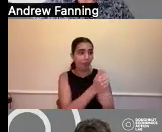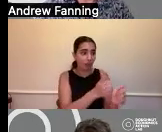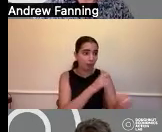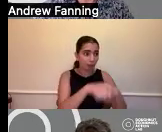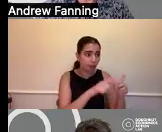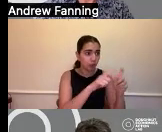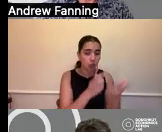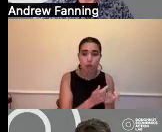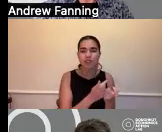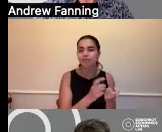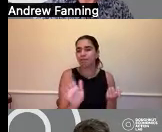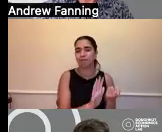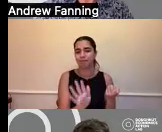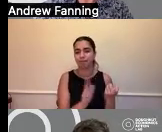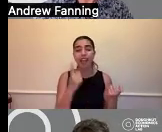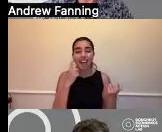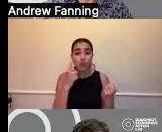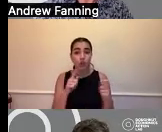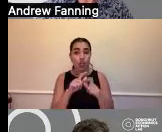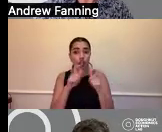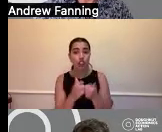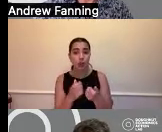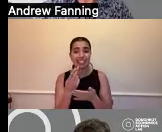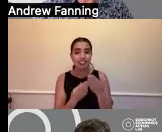on donut design for business.